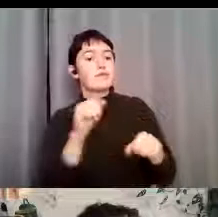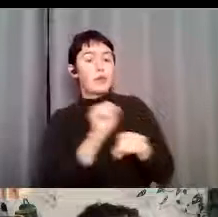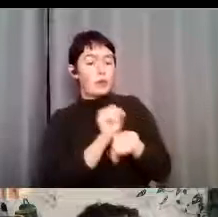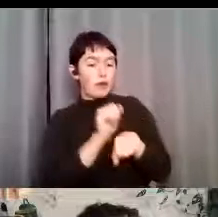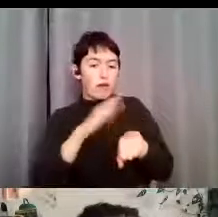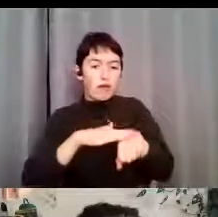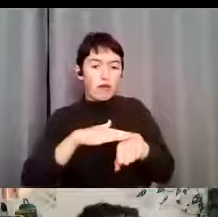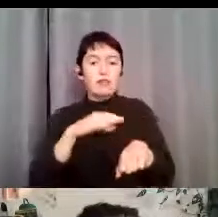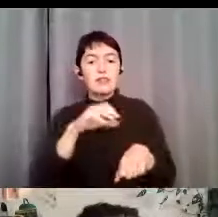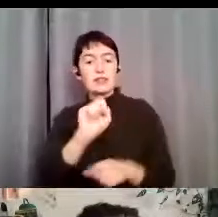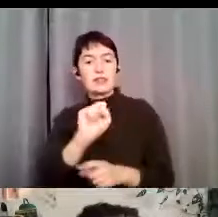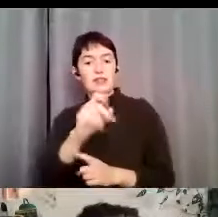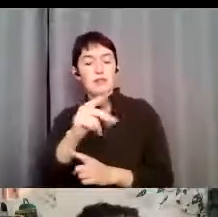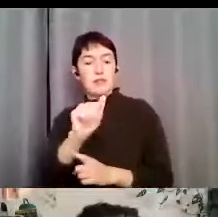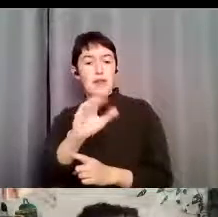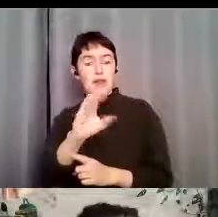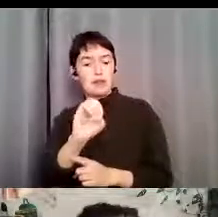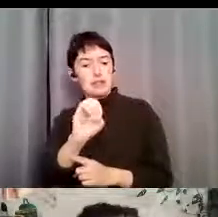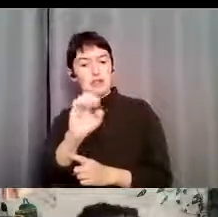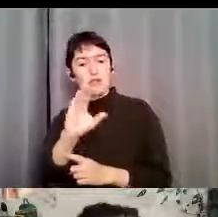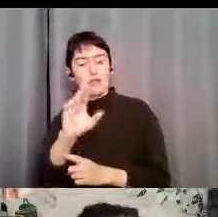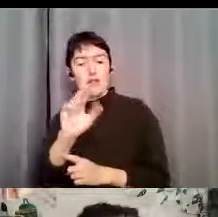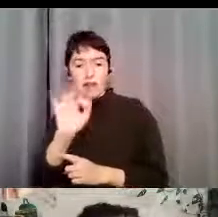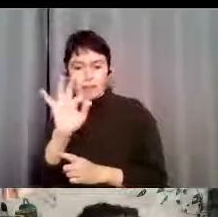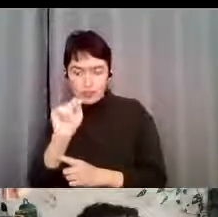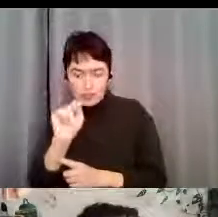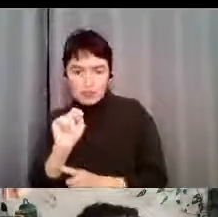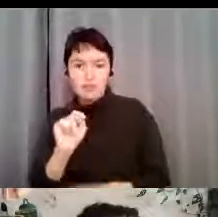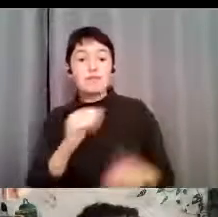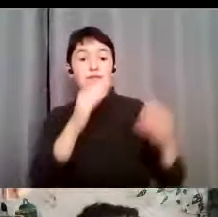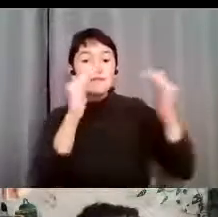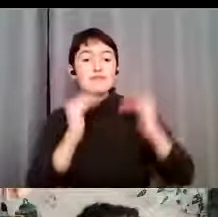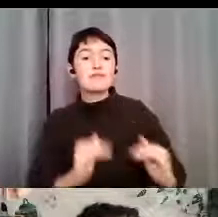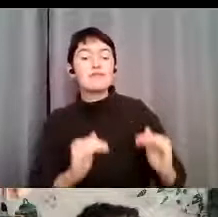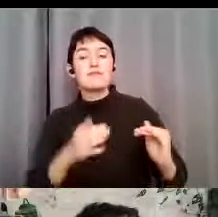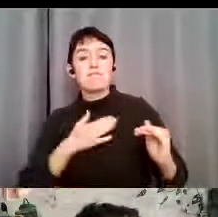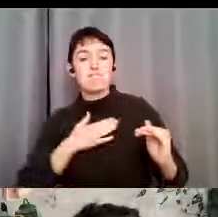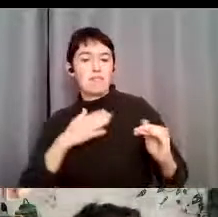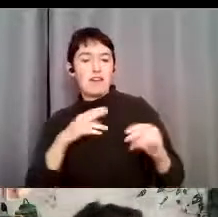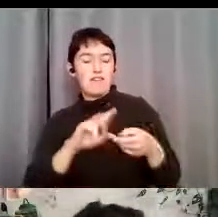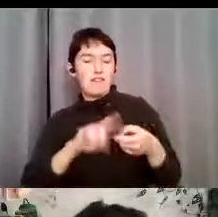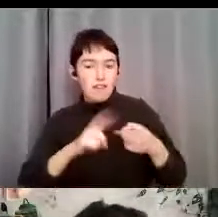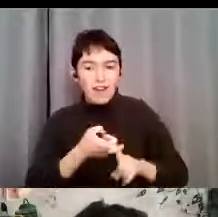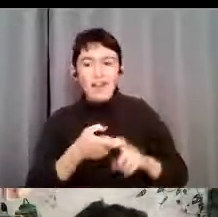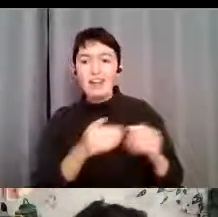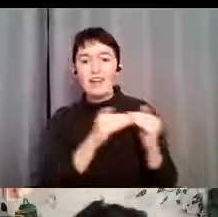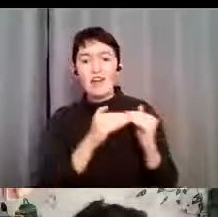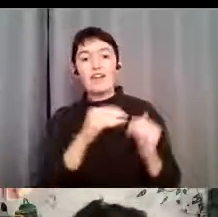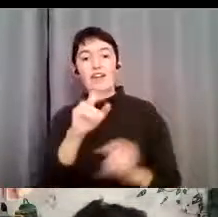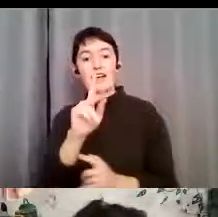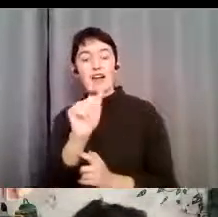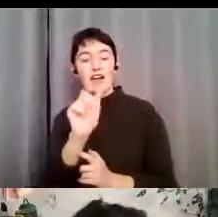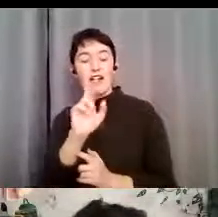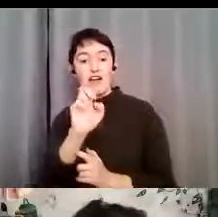are also planetary scientists like my other friend and colleague, Karen Cahill here, who do lab experiments. And